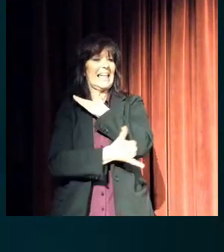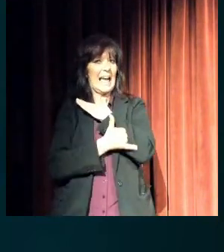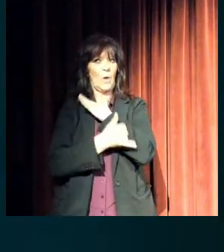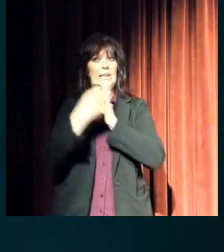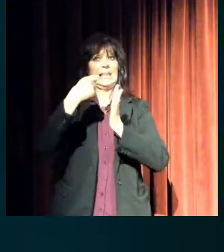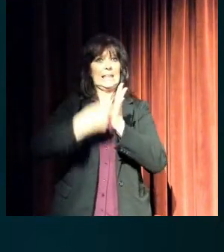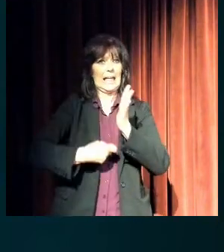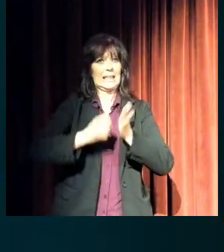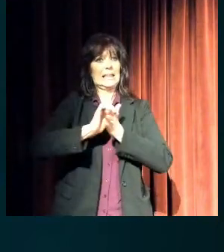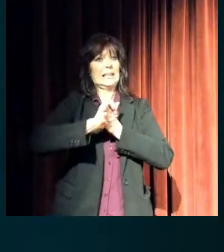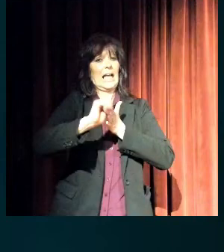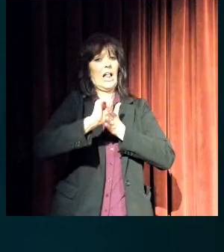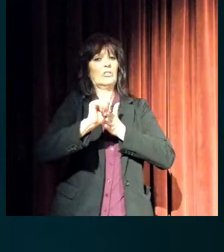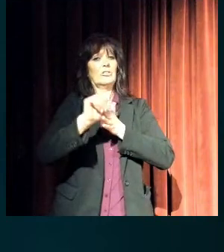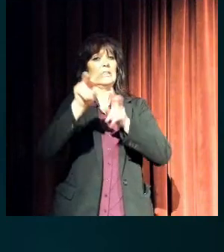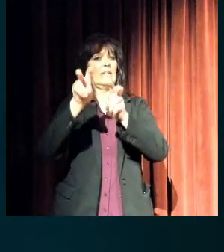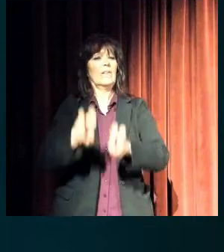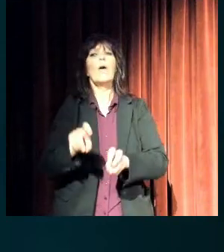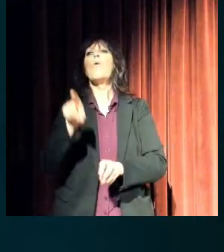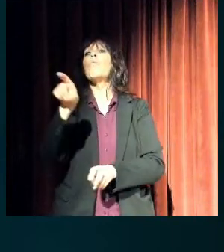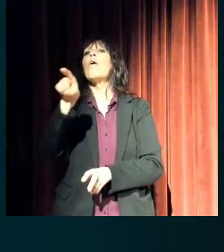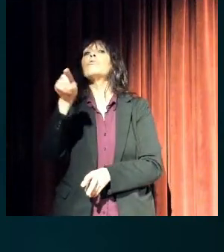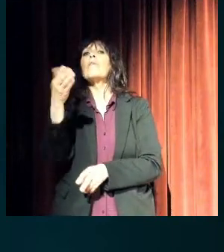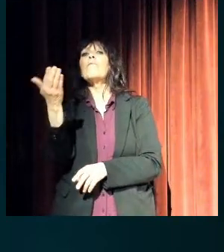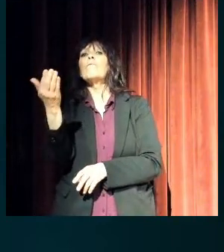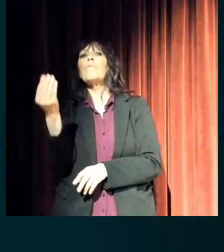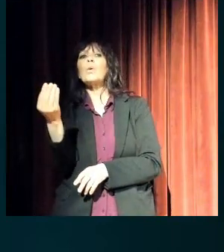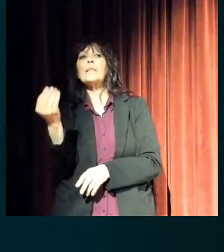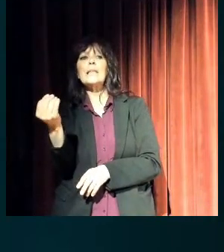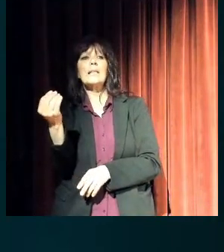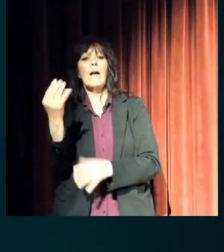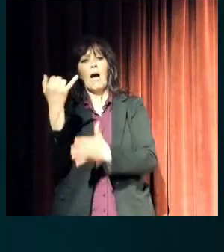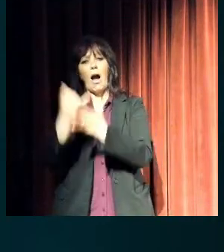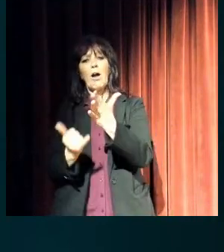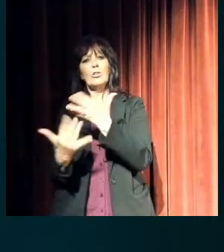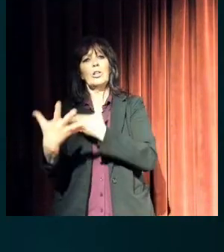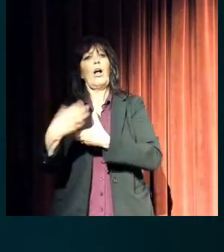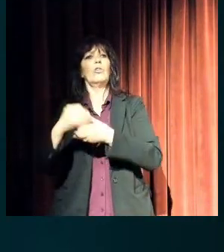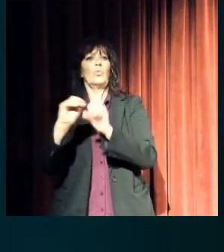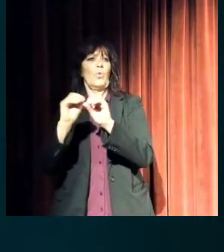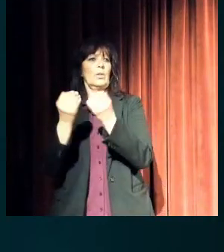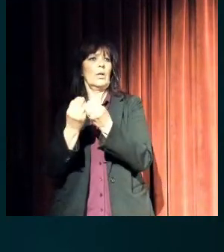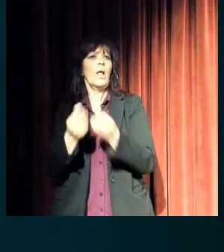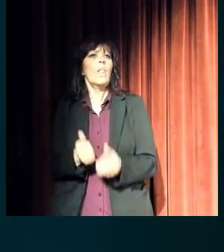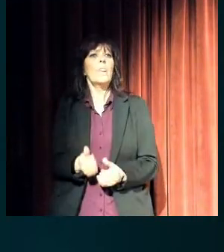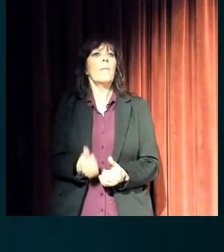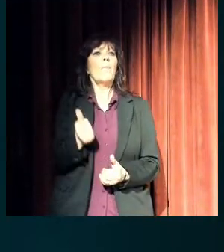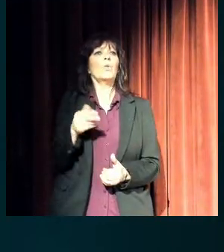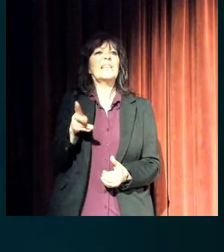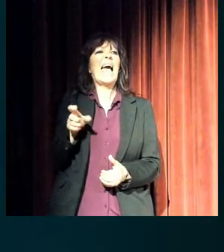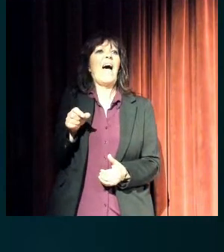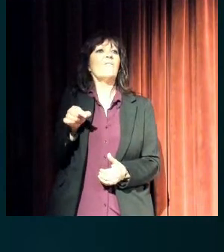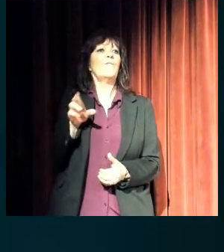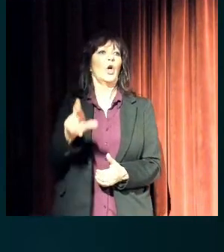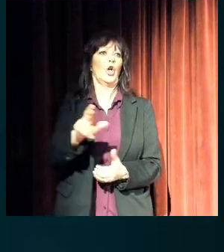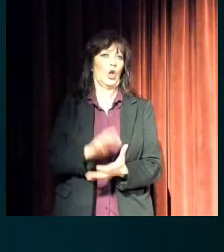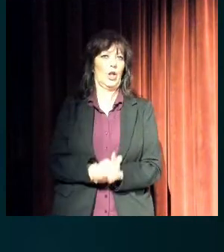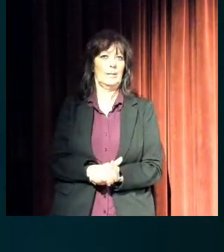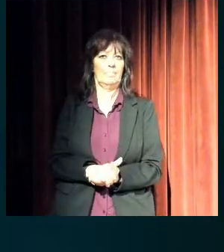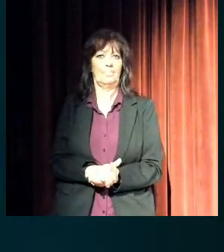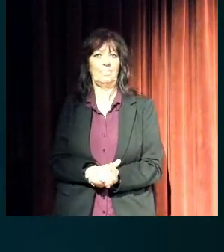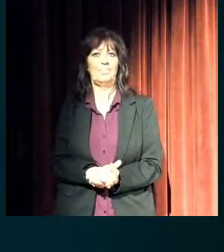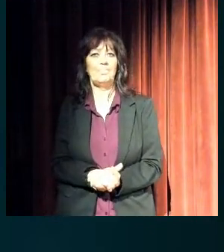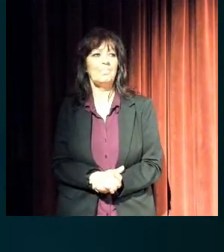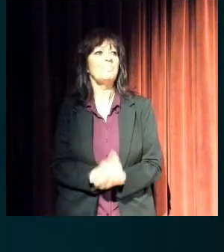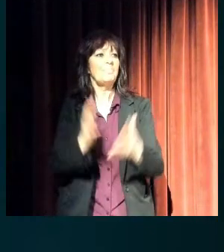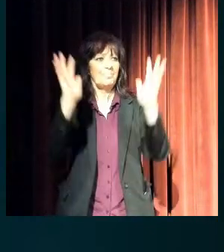tax dollars will be invested in 114 arts and cultural organizations, the most ever.